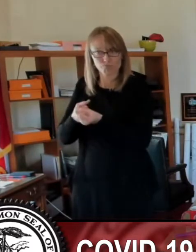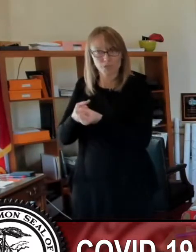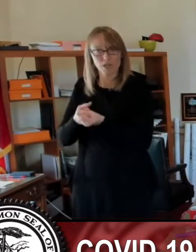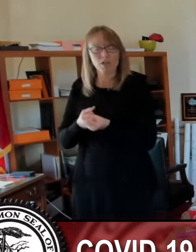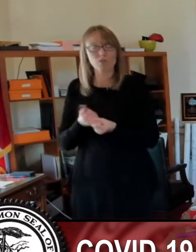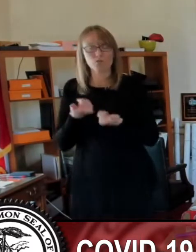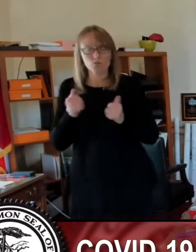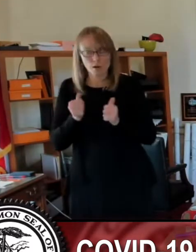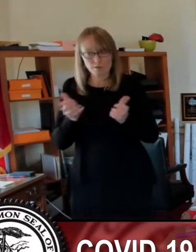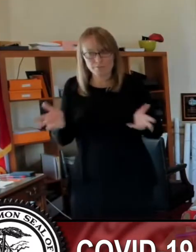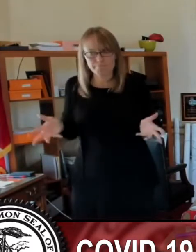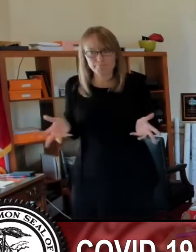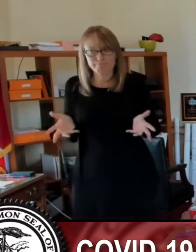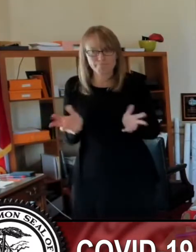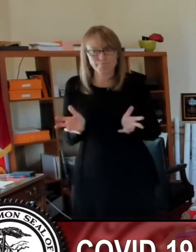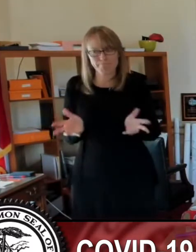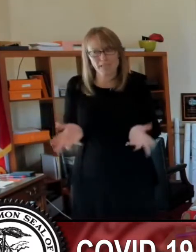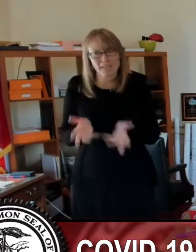industry,